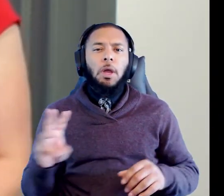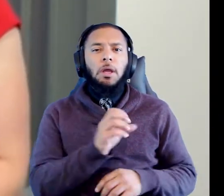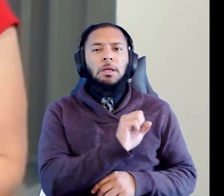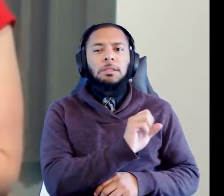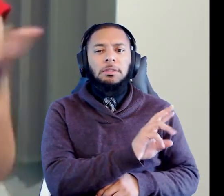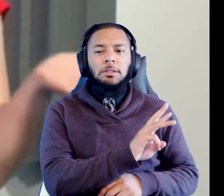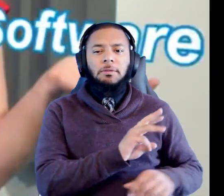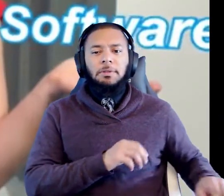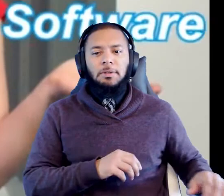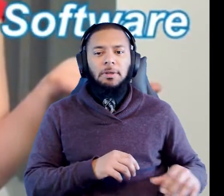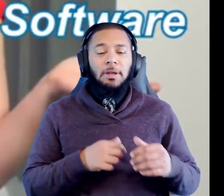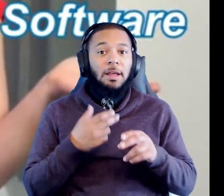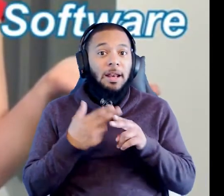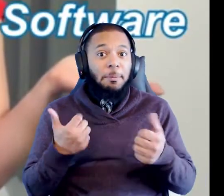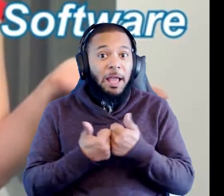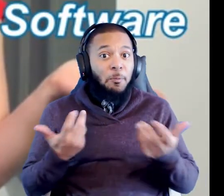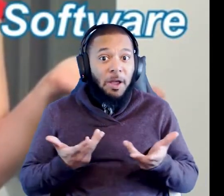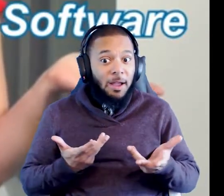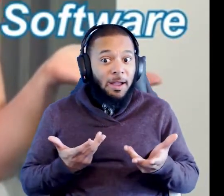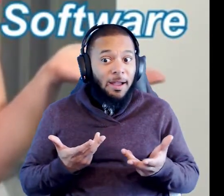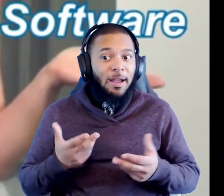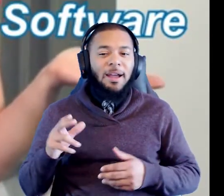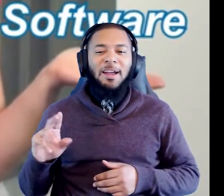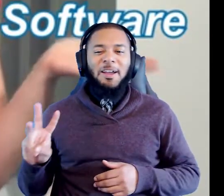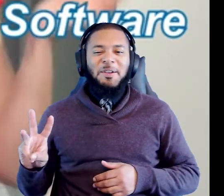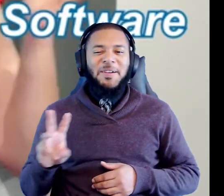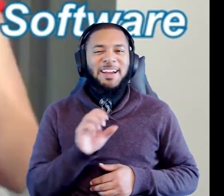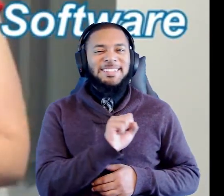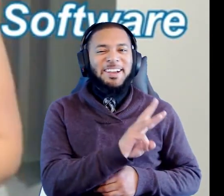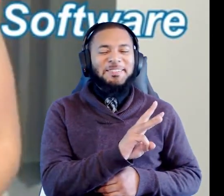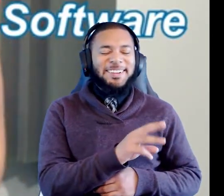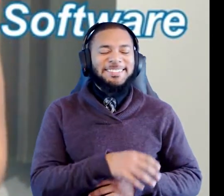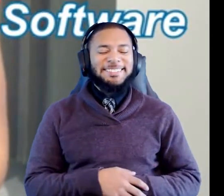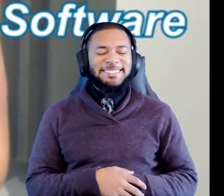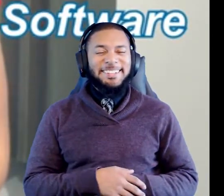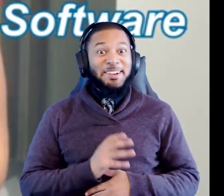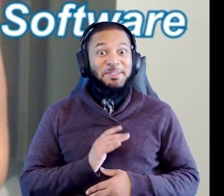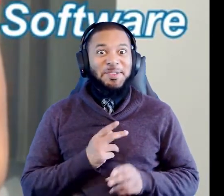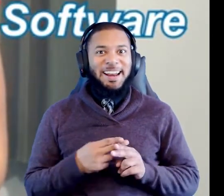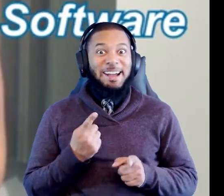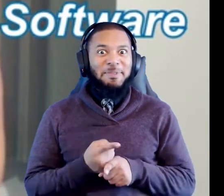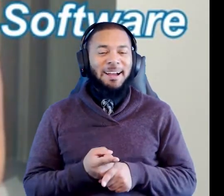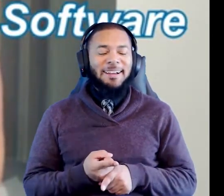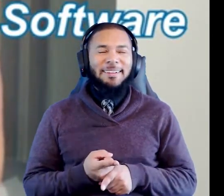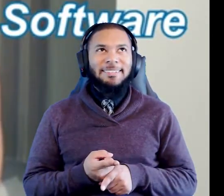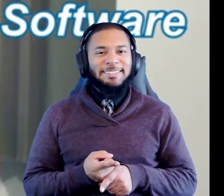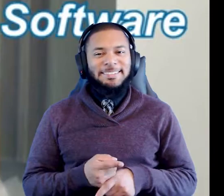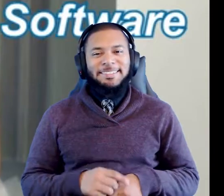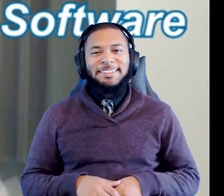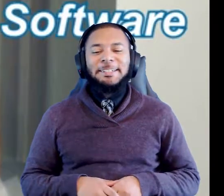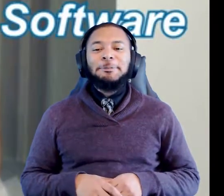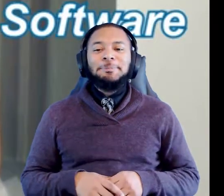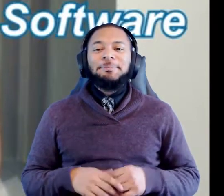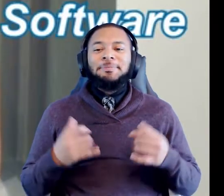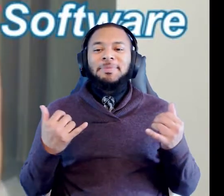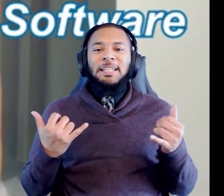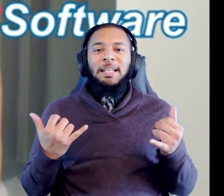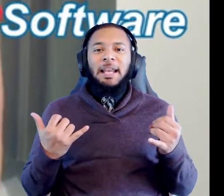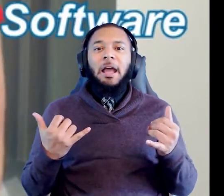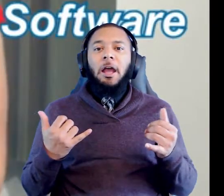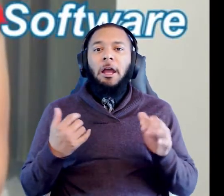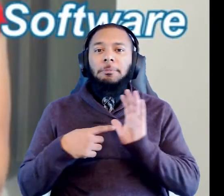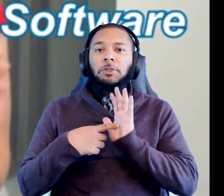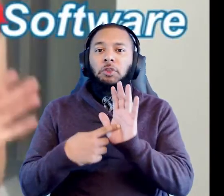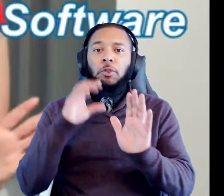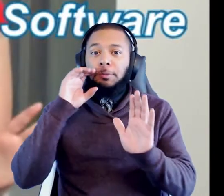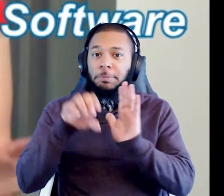hardware or software well names don't you think so i'm going to show you a picture of something and we're going to talk about whether that